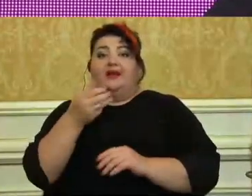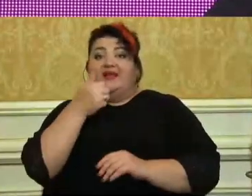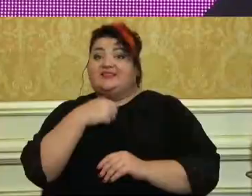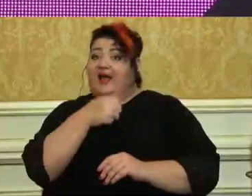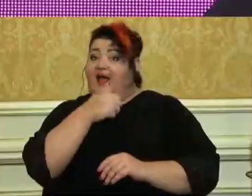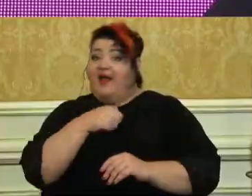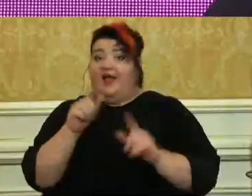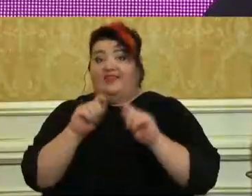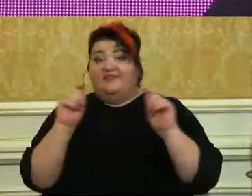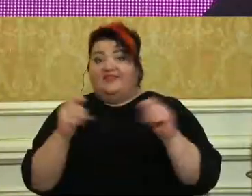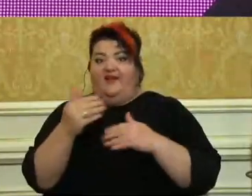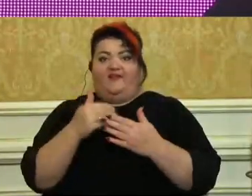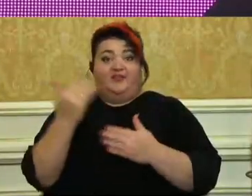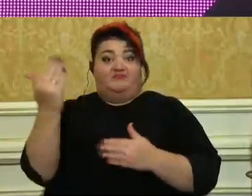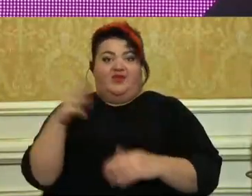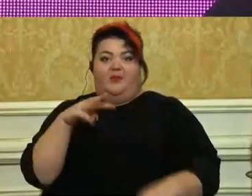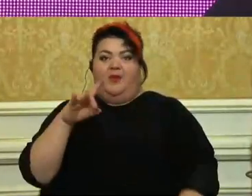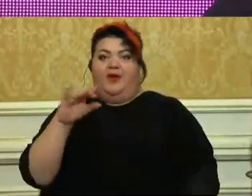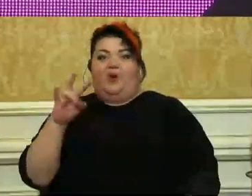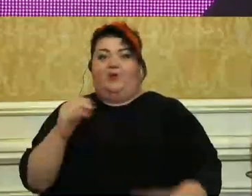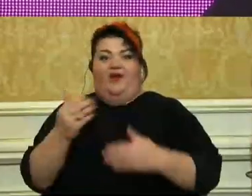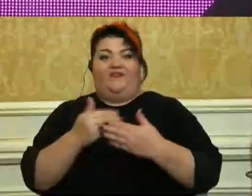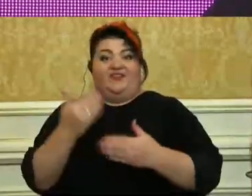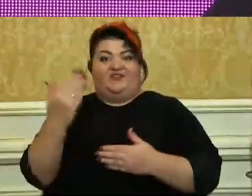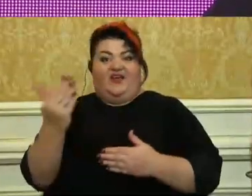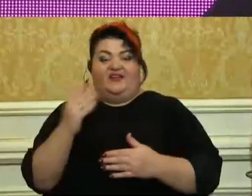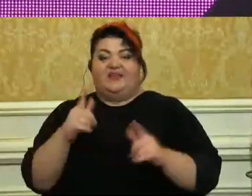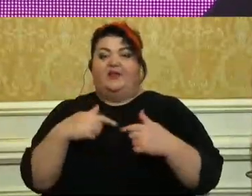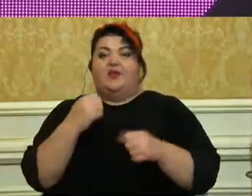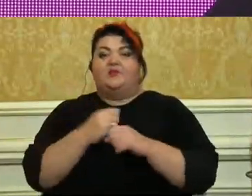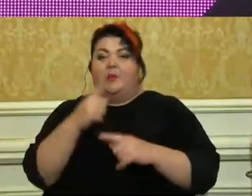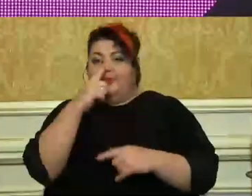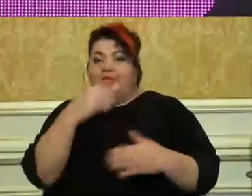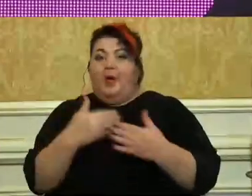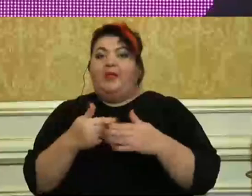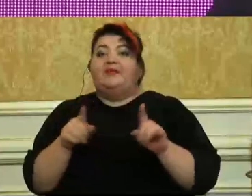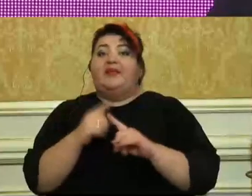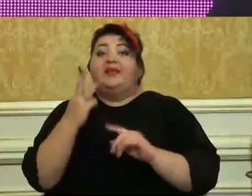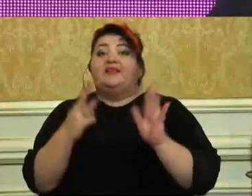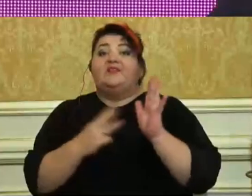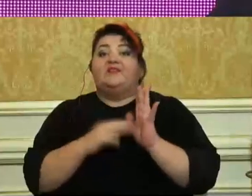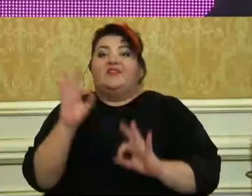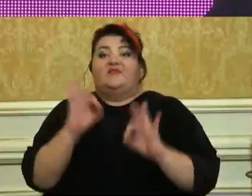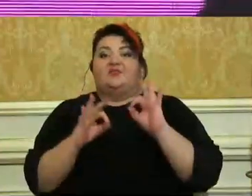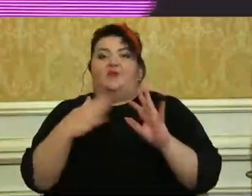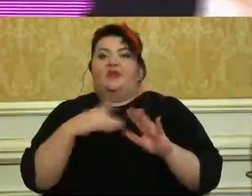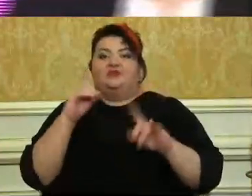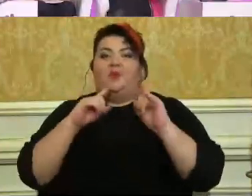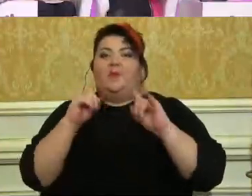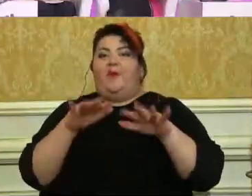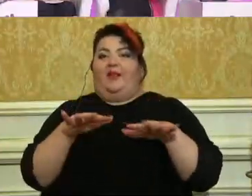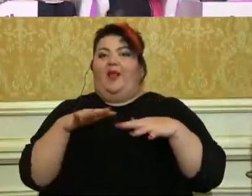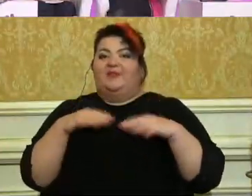the three advices or secrets on behalf of Macron on from directly from you. So how to make